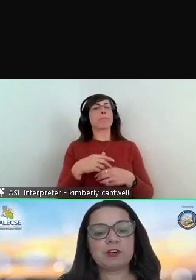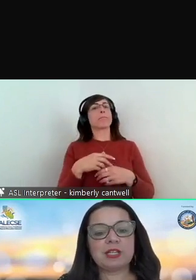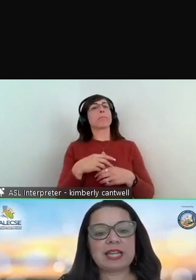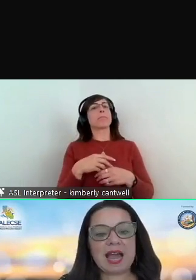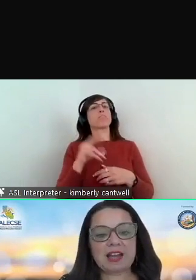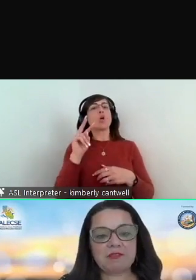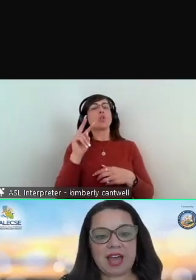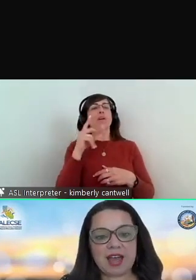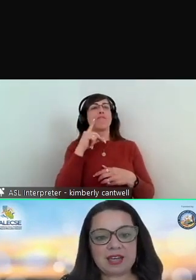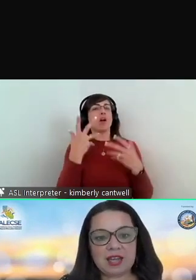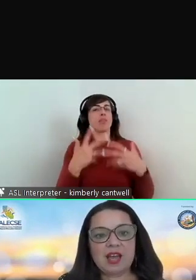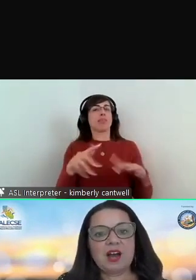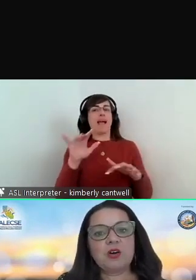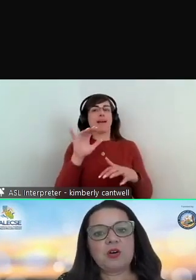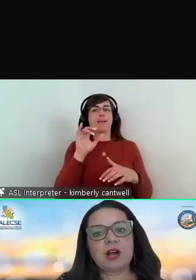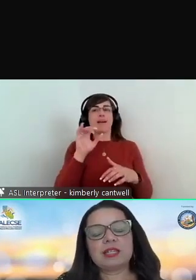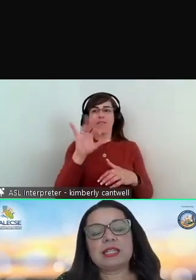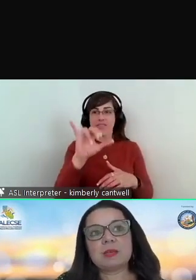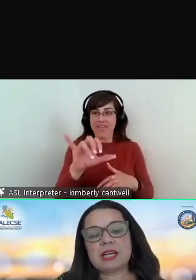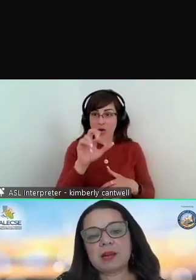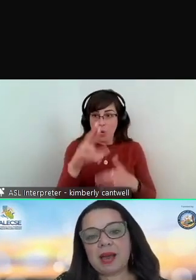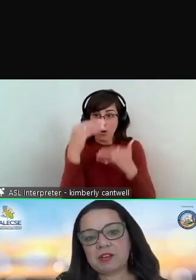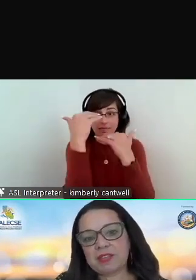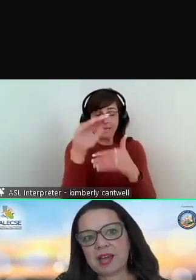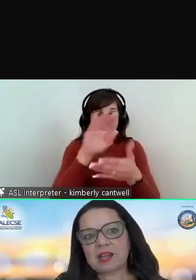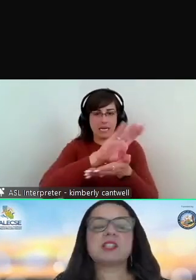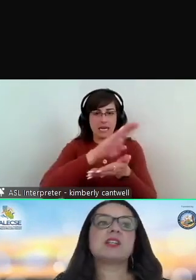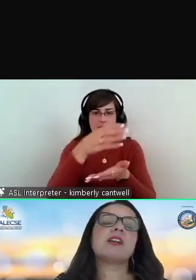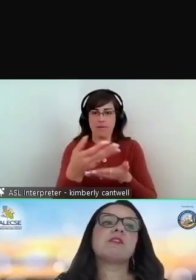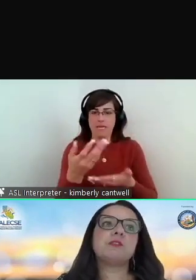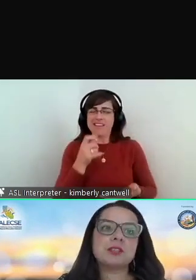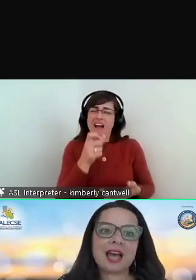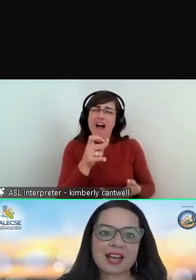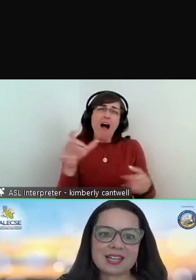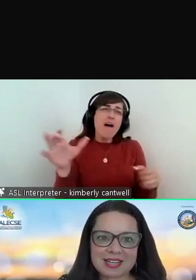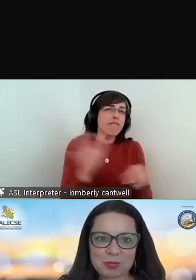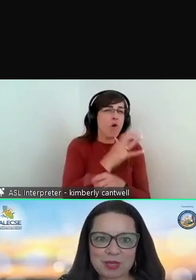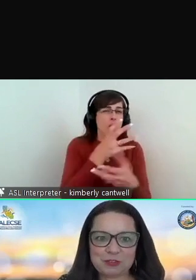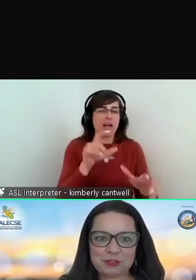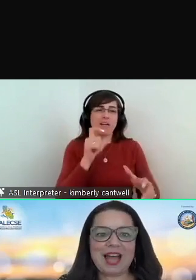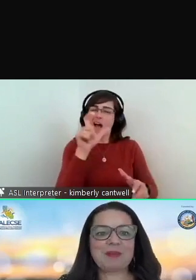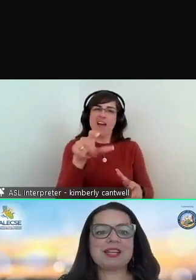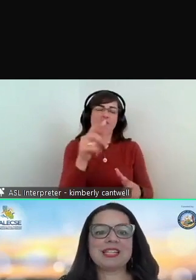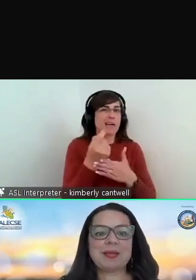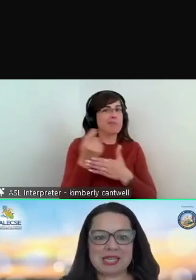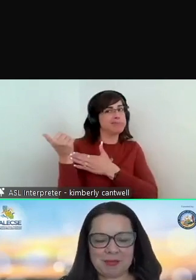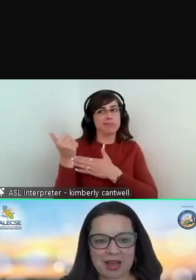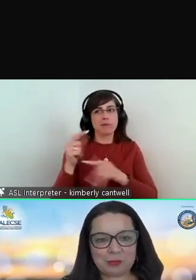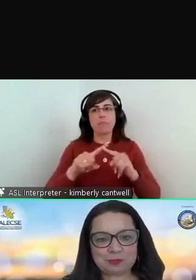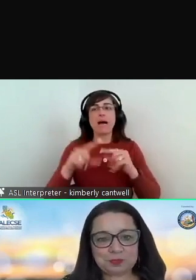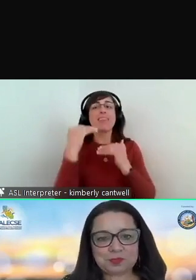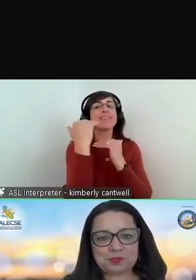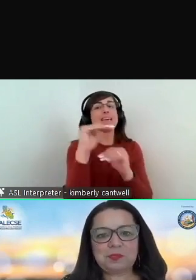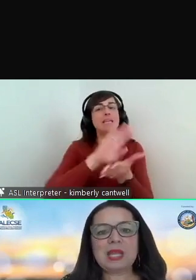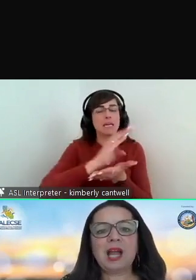looking for a lack of that or a limited amount of that, not a full lack. It doesn't have to be a full lack, but a limited